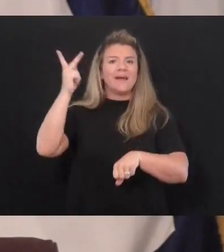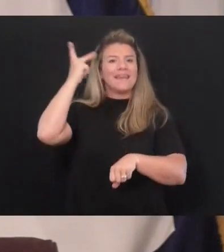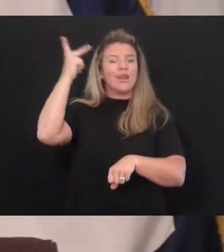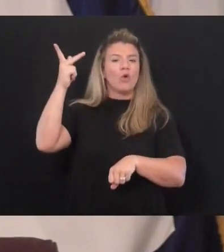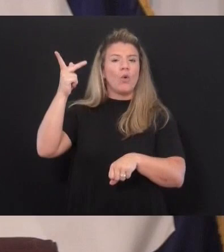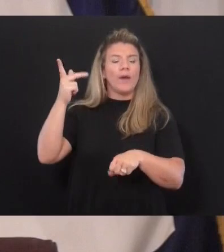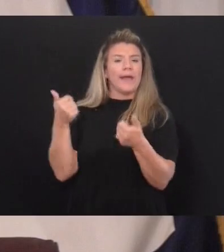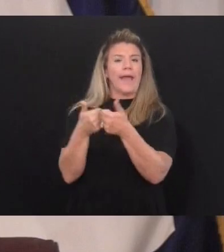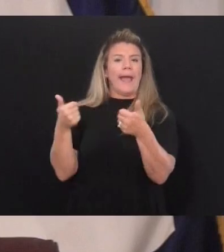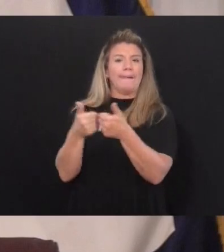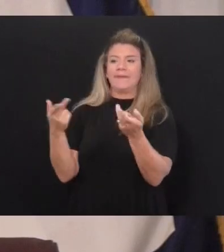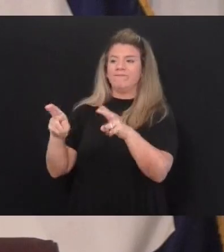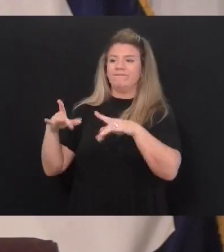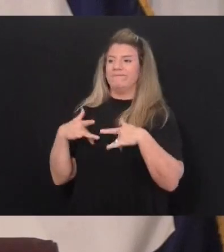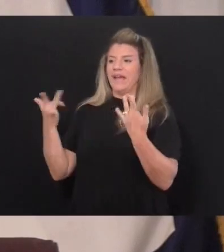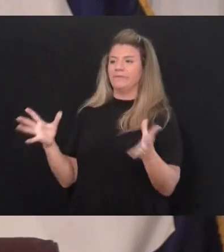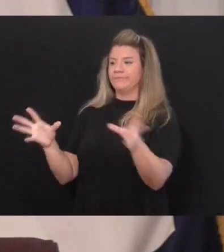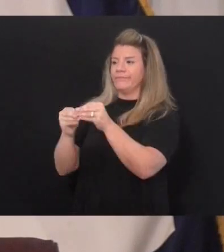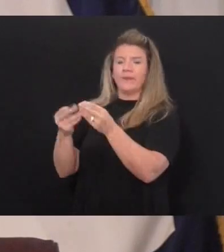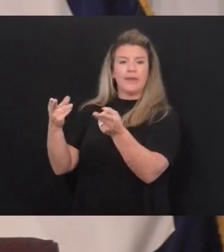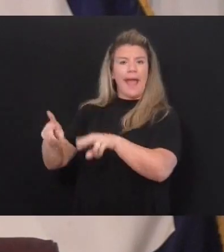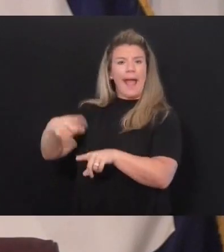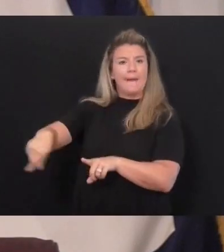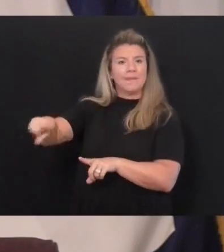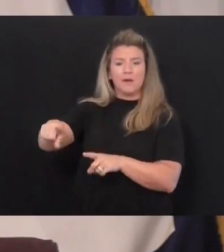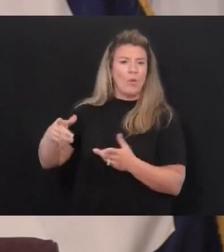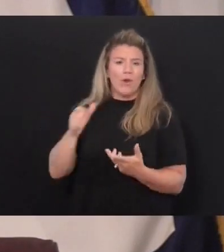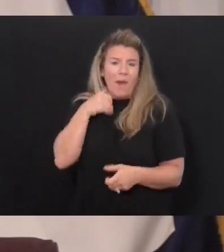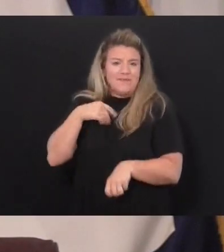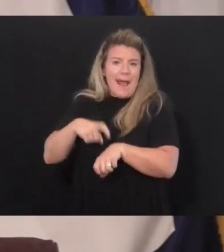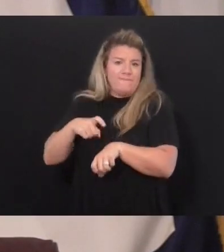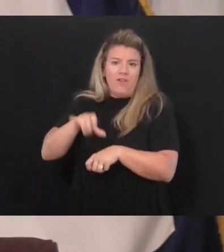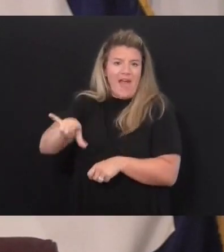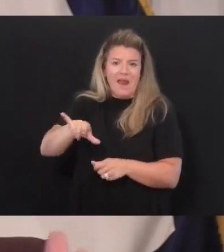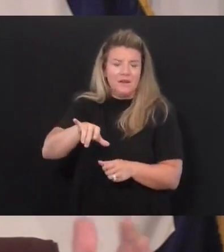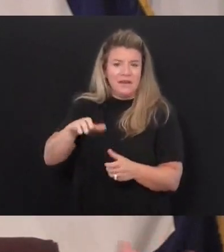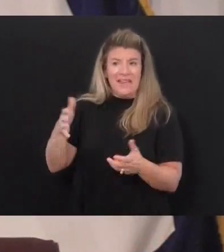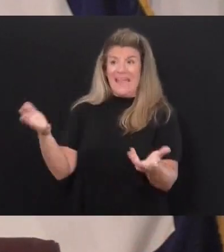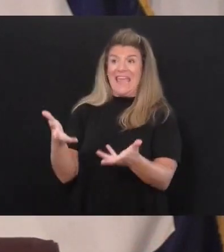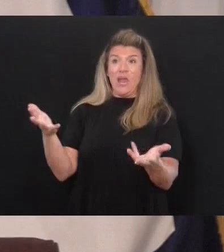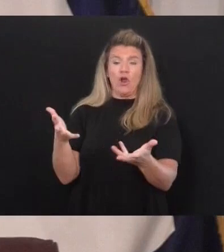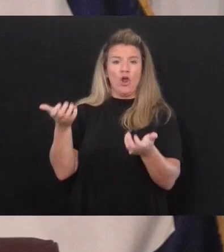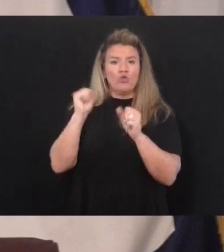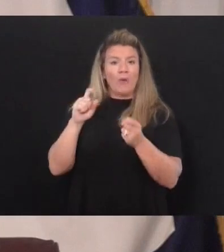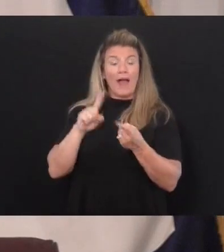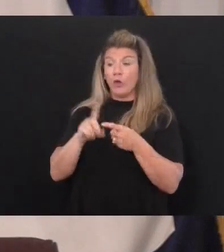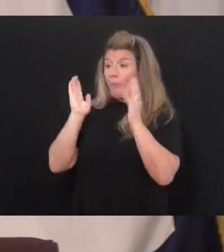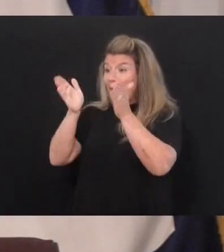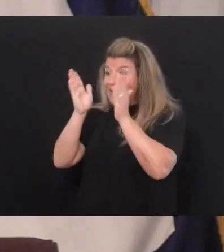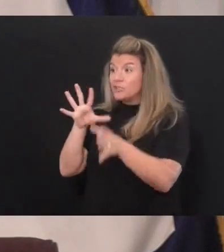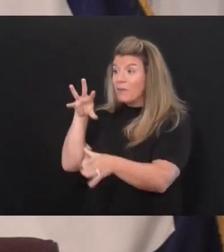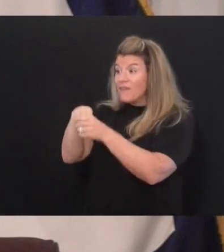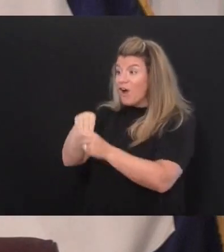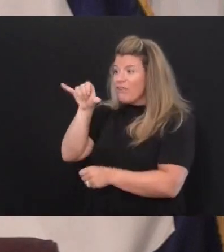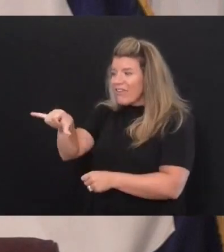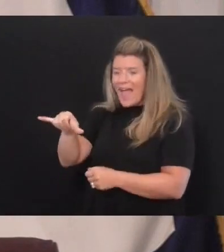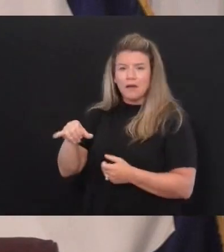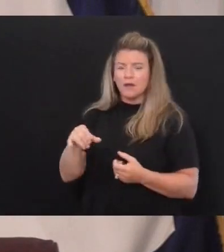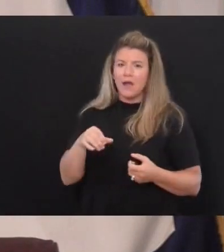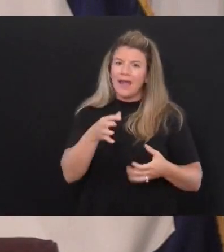pay attention to the things that we must do to continue to reduce and mitigate the spread of this virus